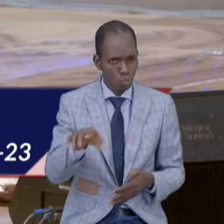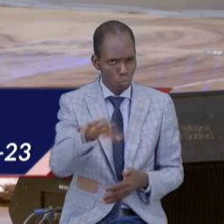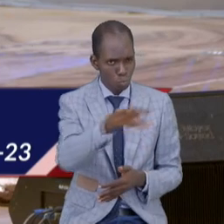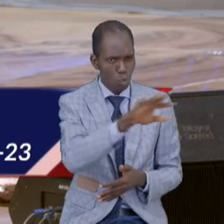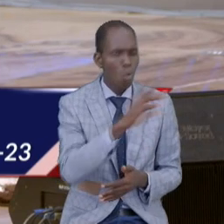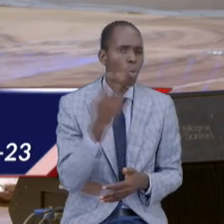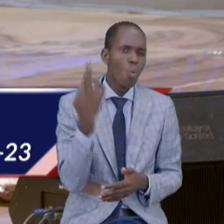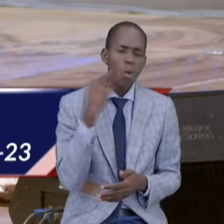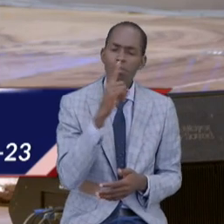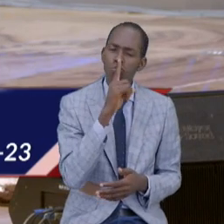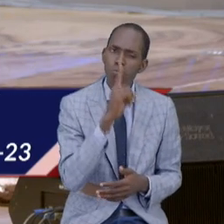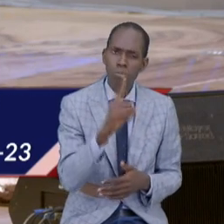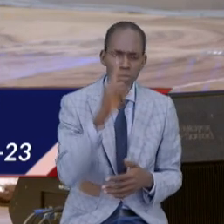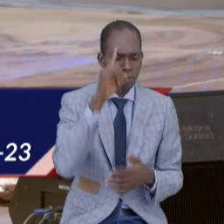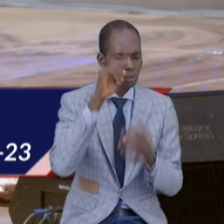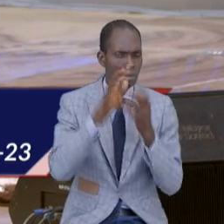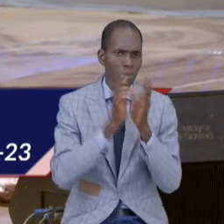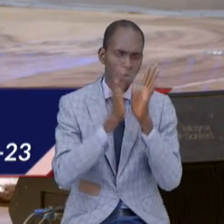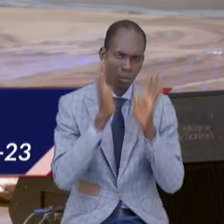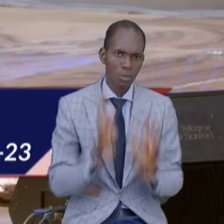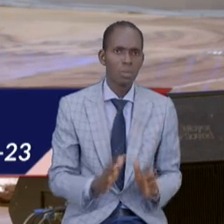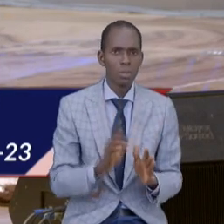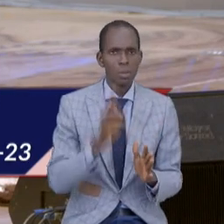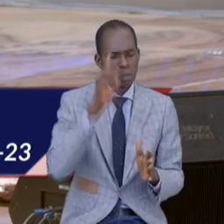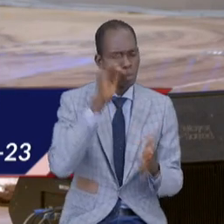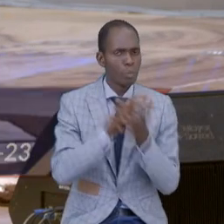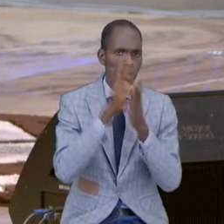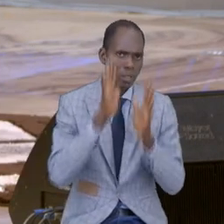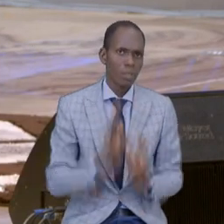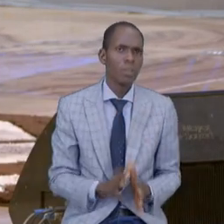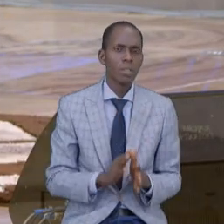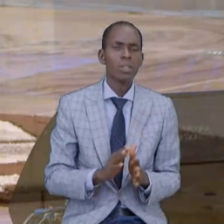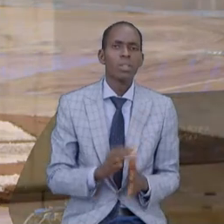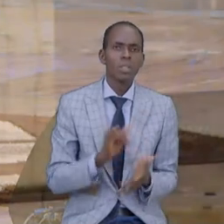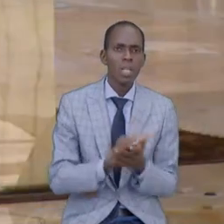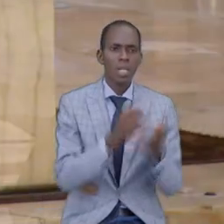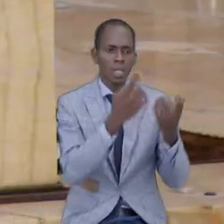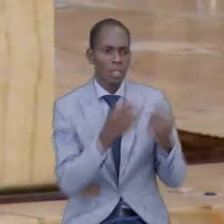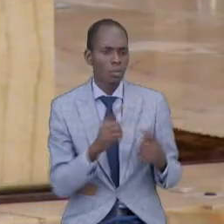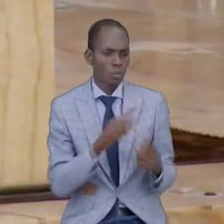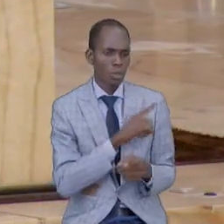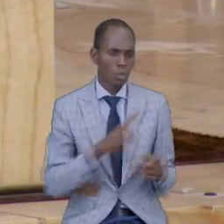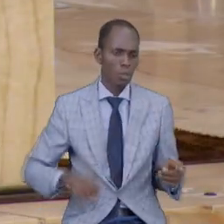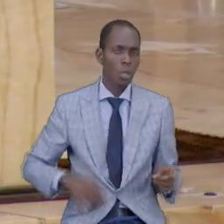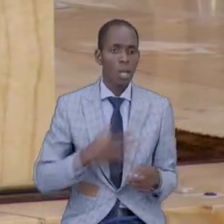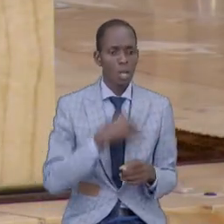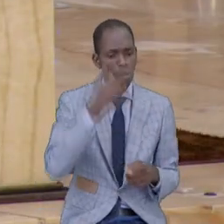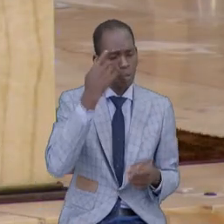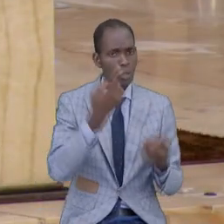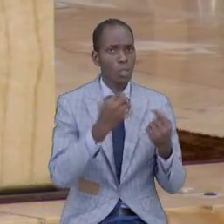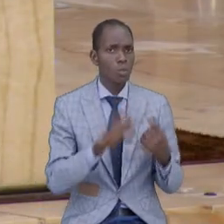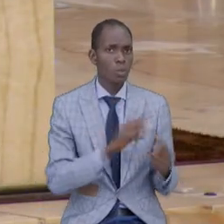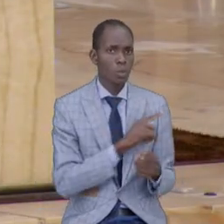converts. These were people that really came to the Lord, and as a result of coming to the